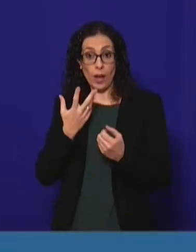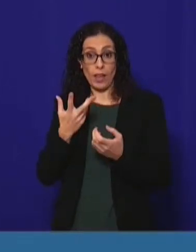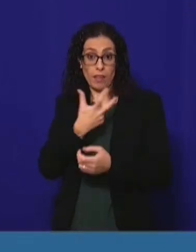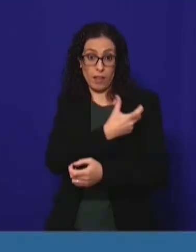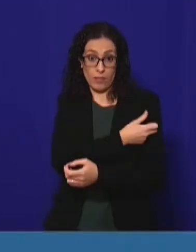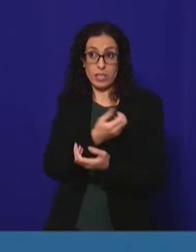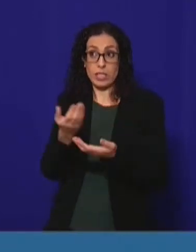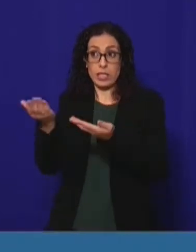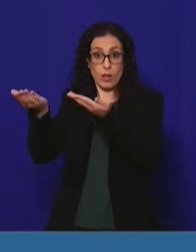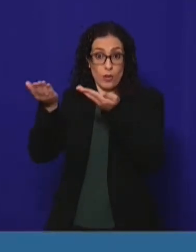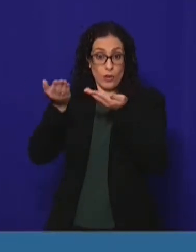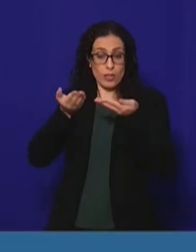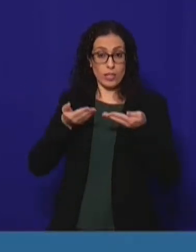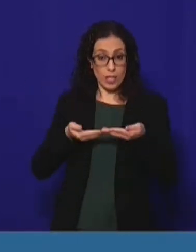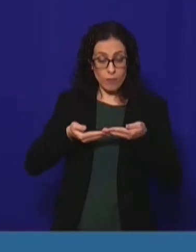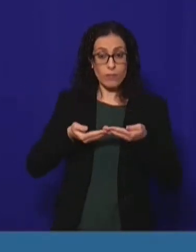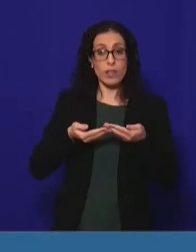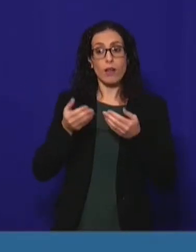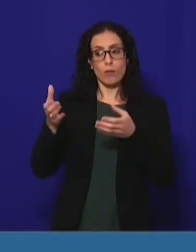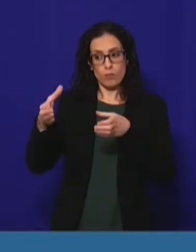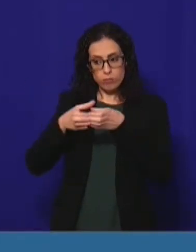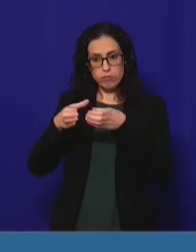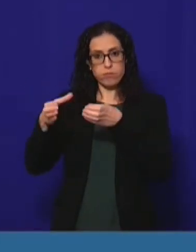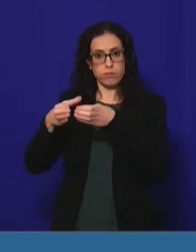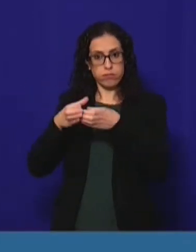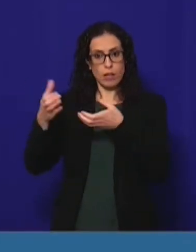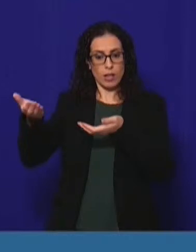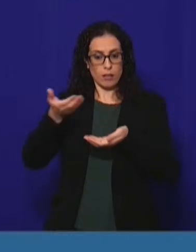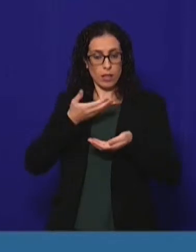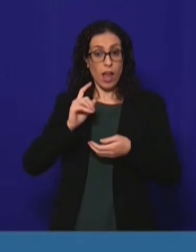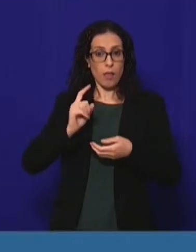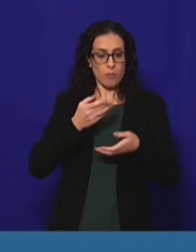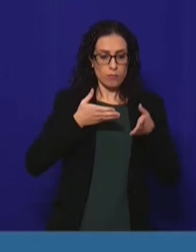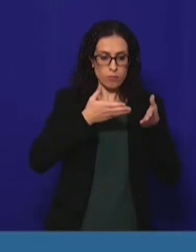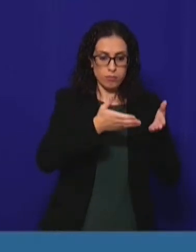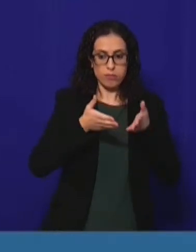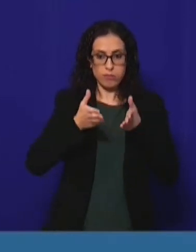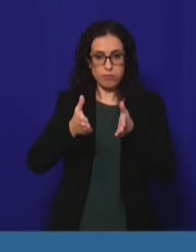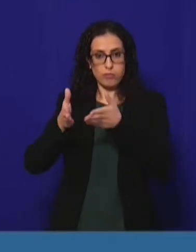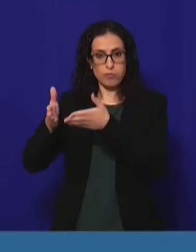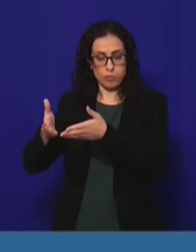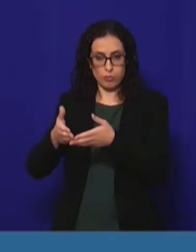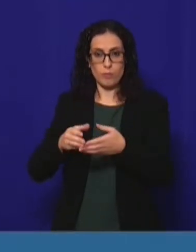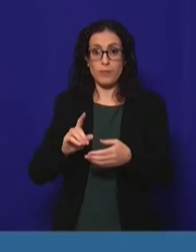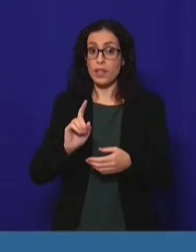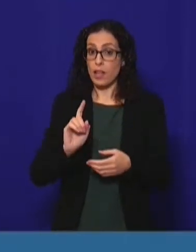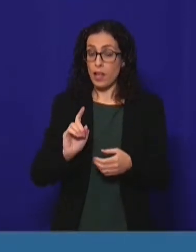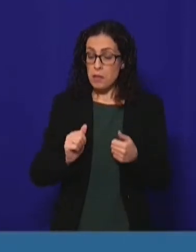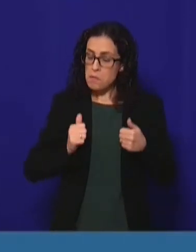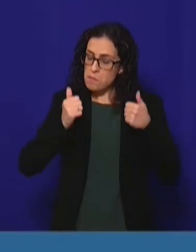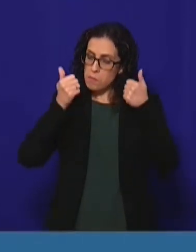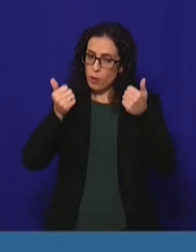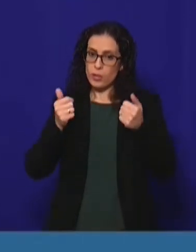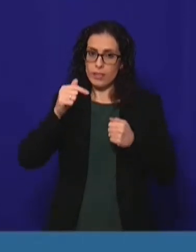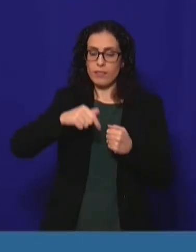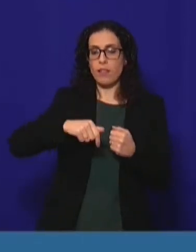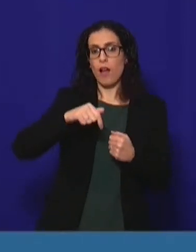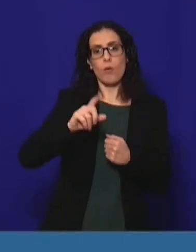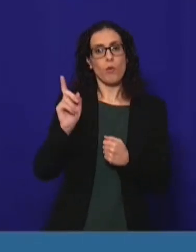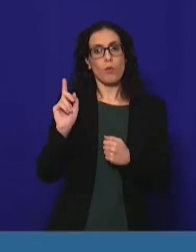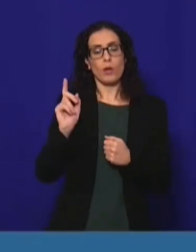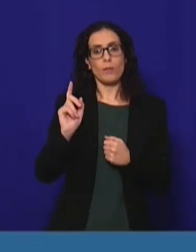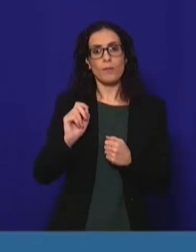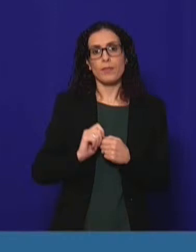start getting, lots by lots, we will start vaccinating the public. It is important that at this time, and